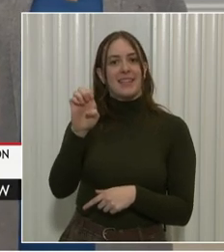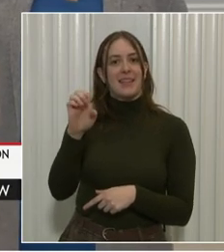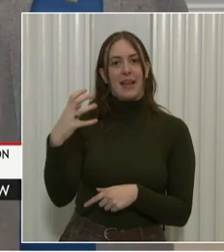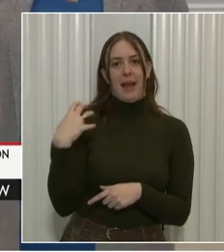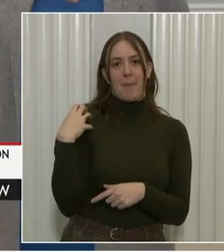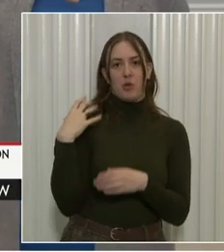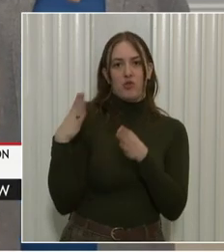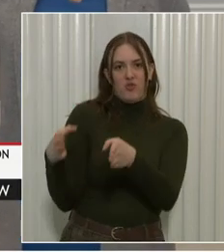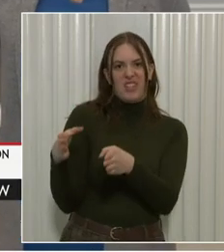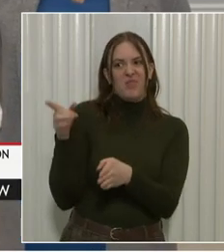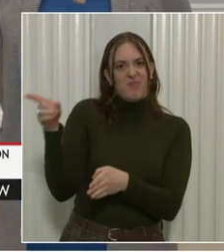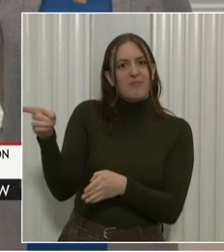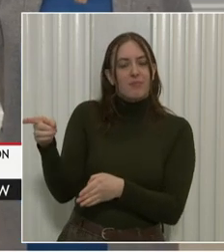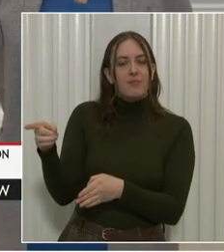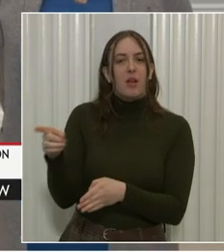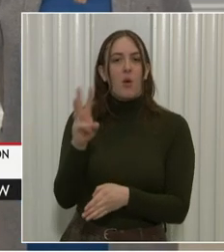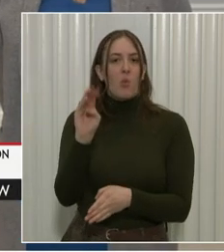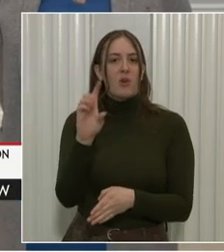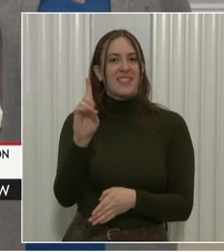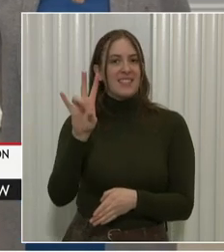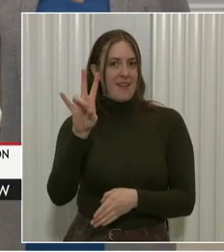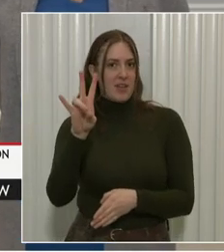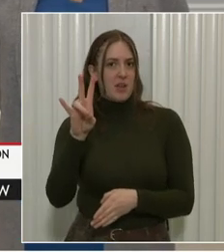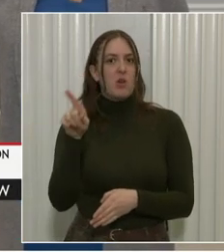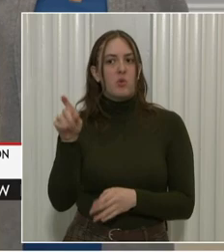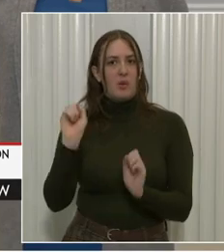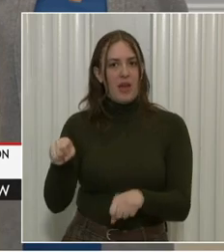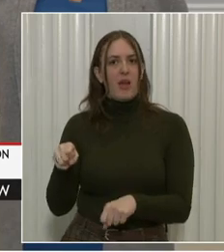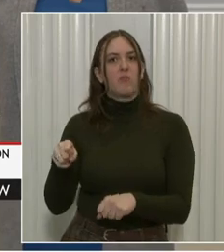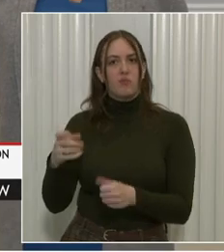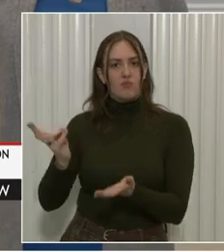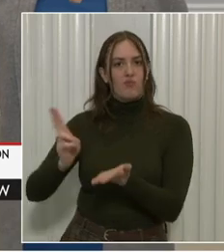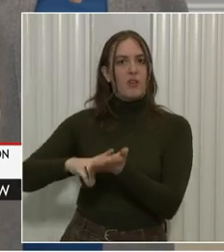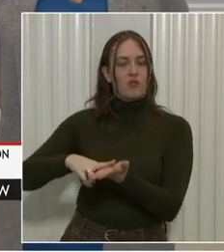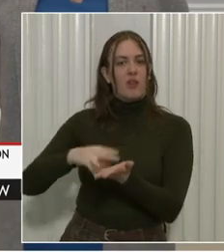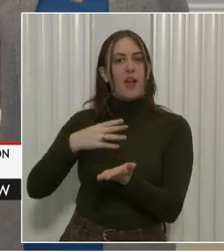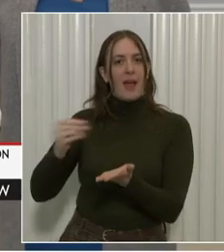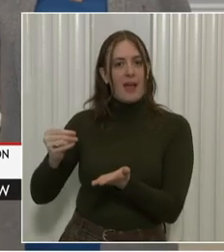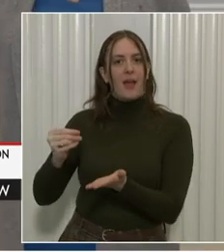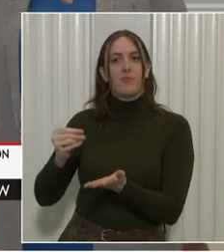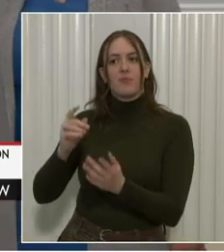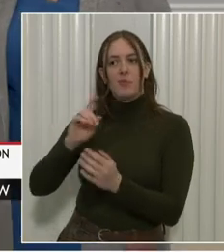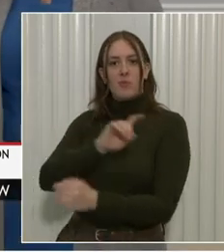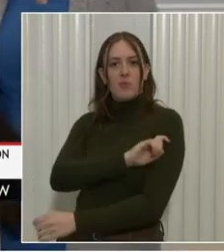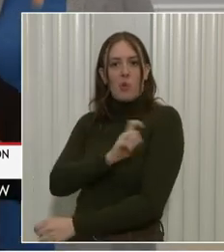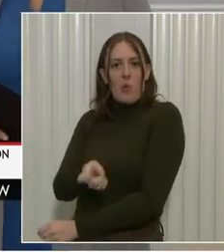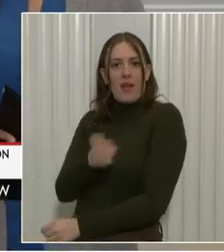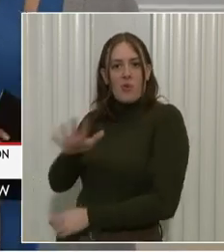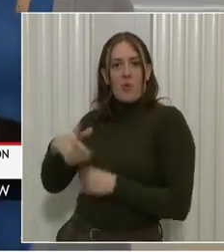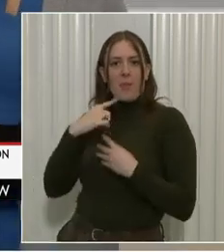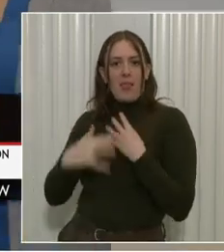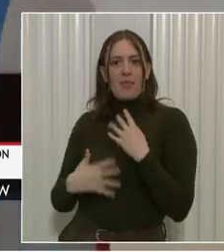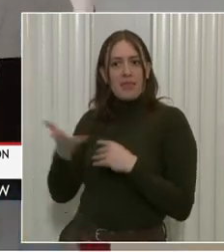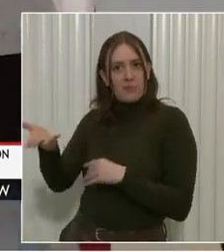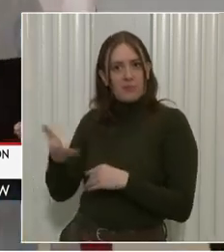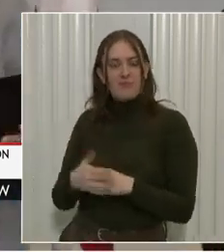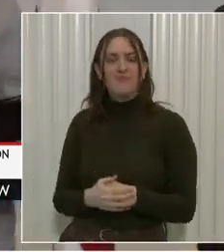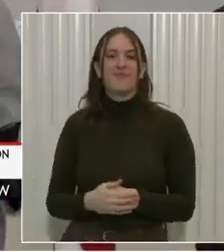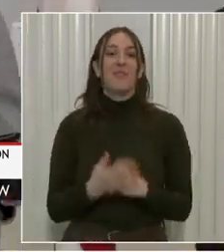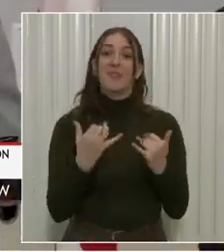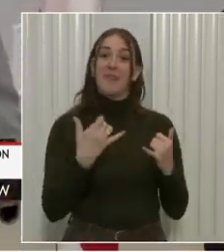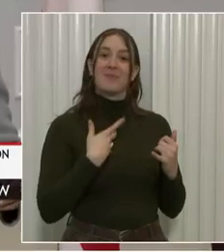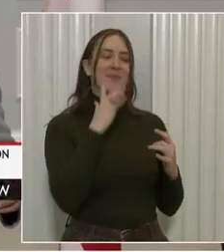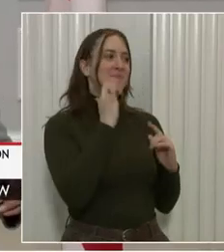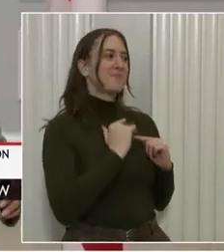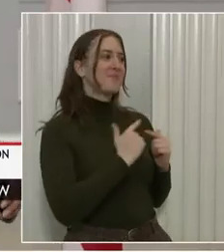those online at redcrossblood.org. And so with that, I will turn it back to Mayor Bowser. Thank you.